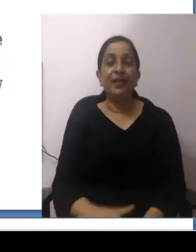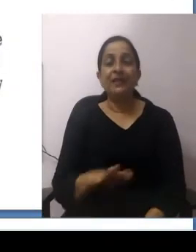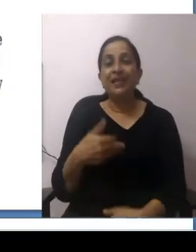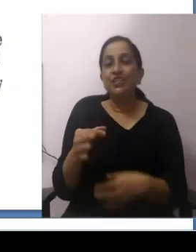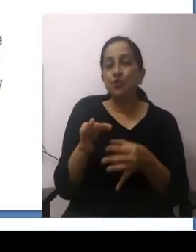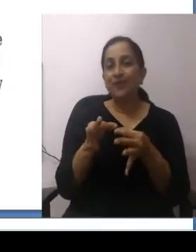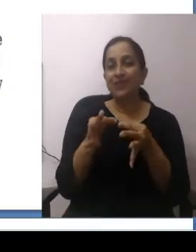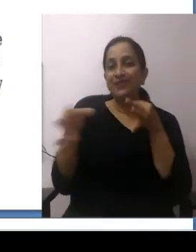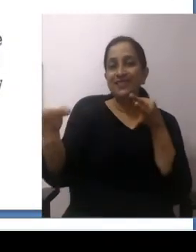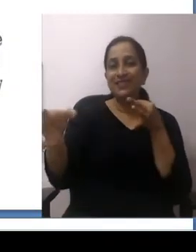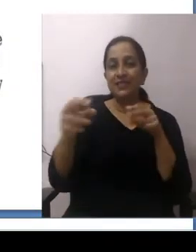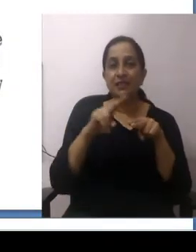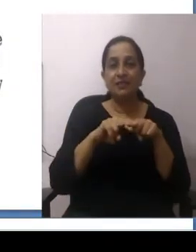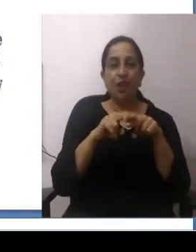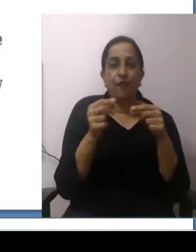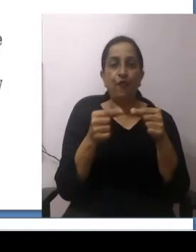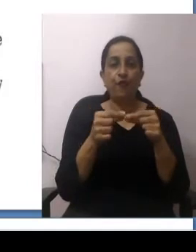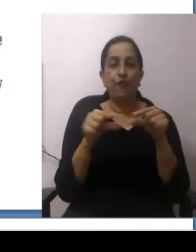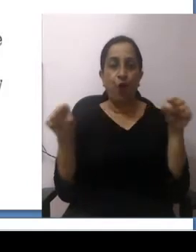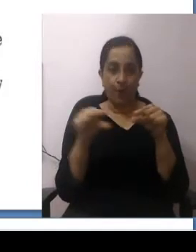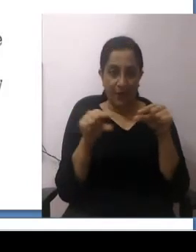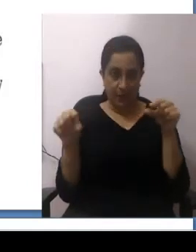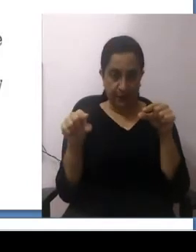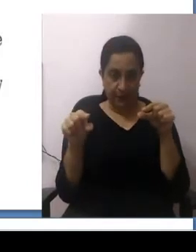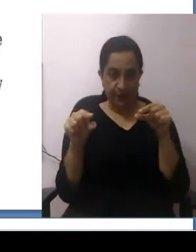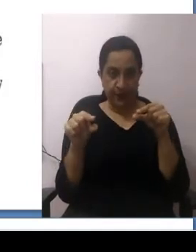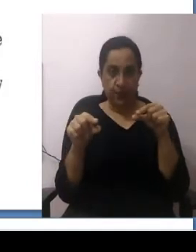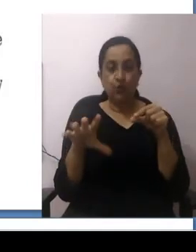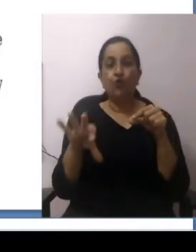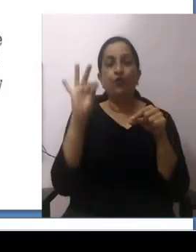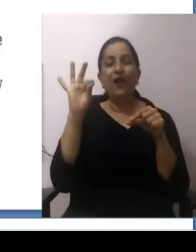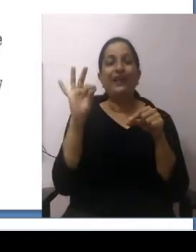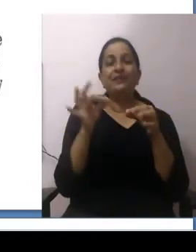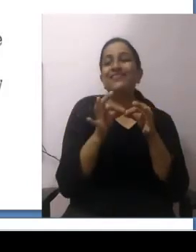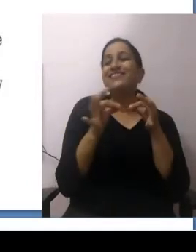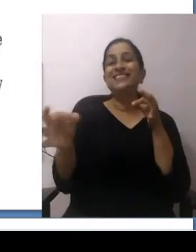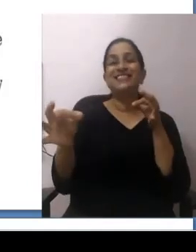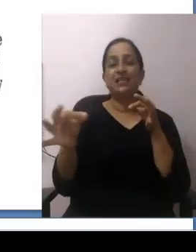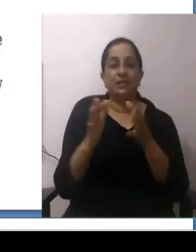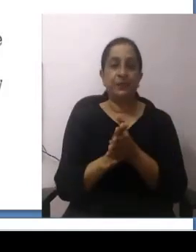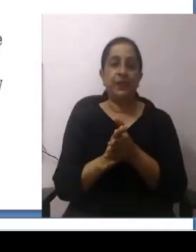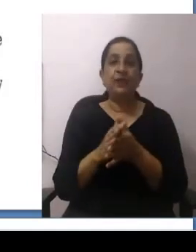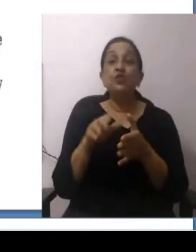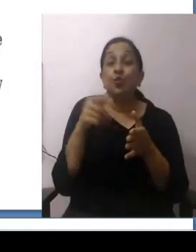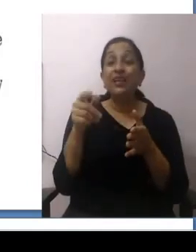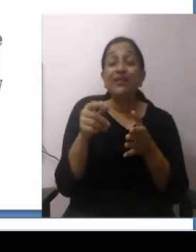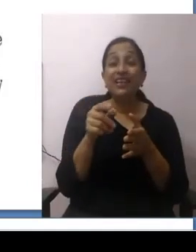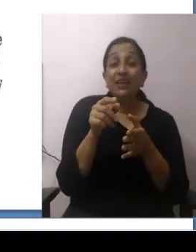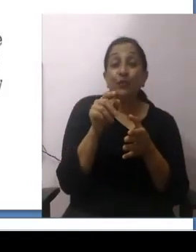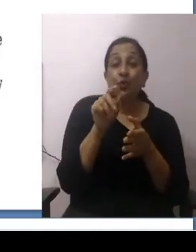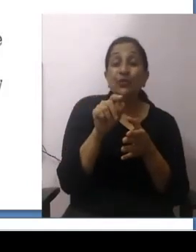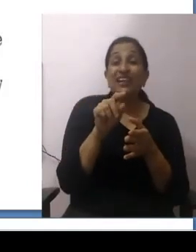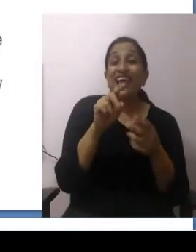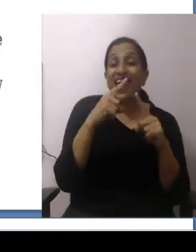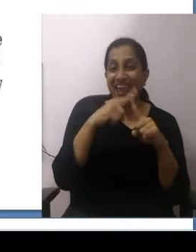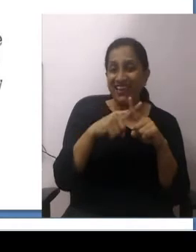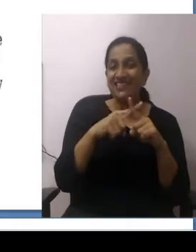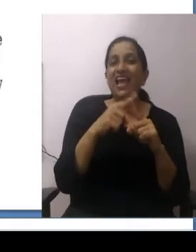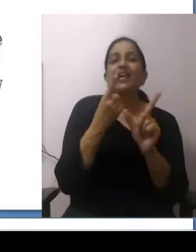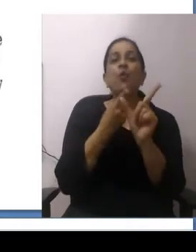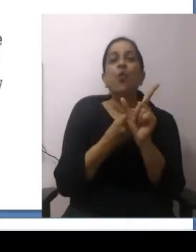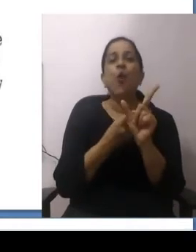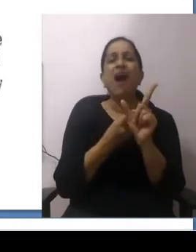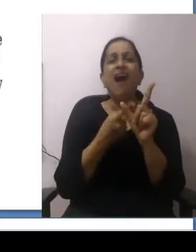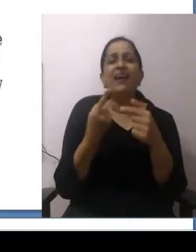Next, let us move on to distance formula and coordinate geometry. They will give you the points like x2,